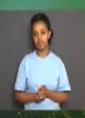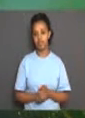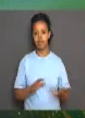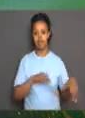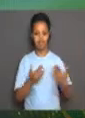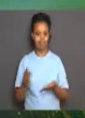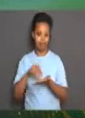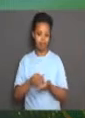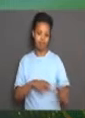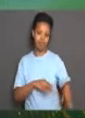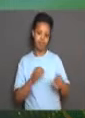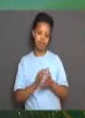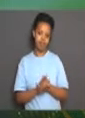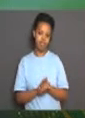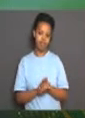Welcome back, students.